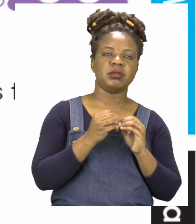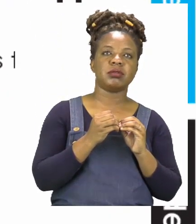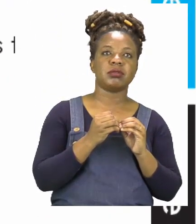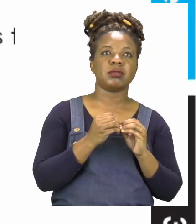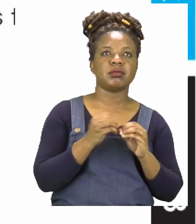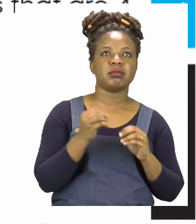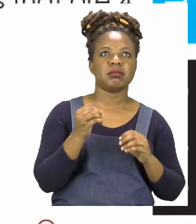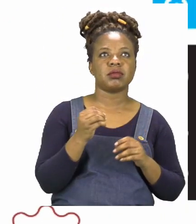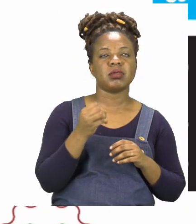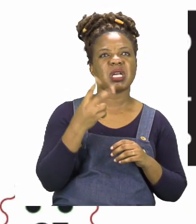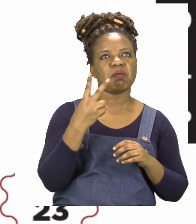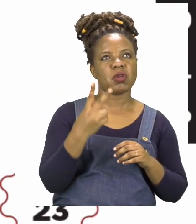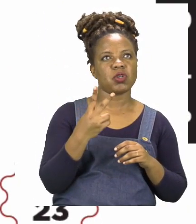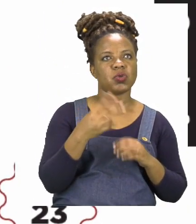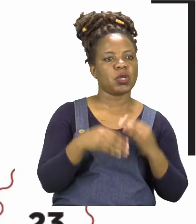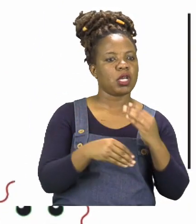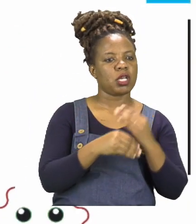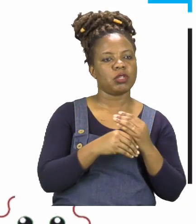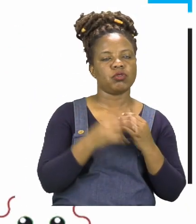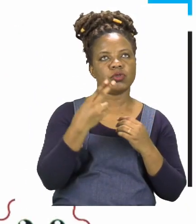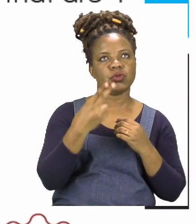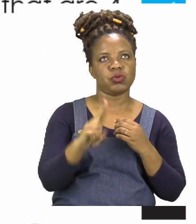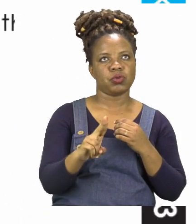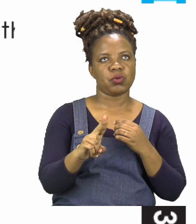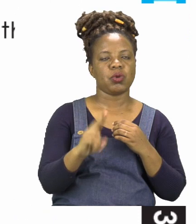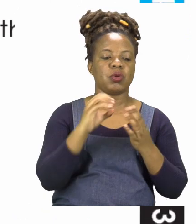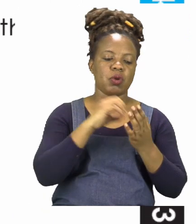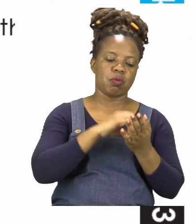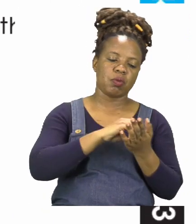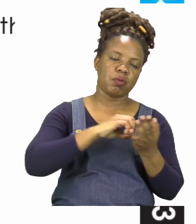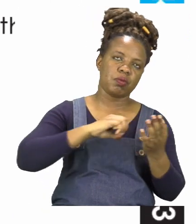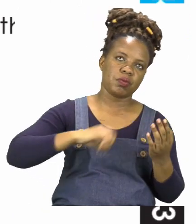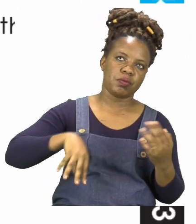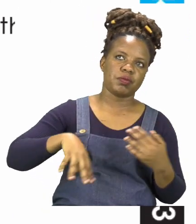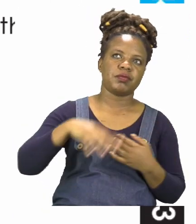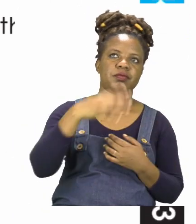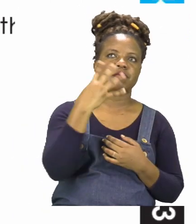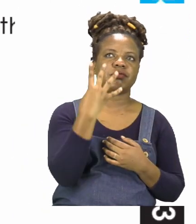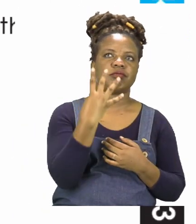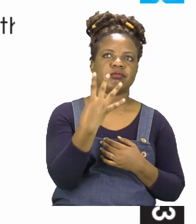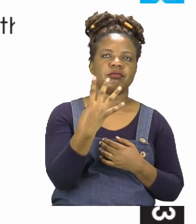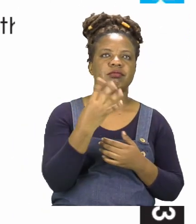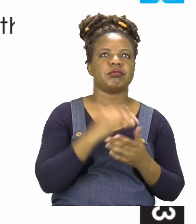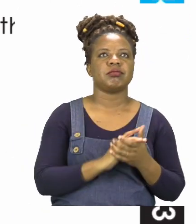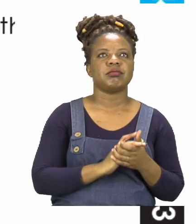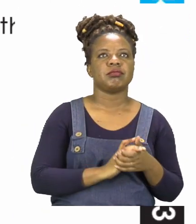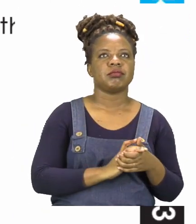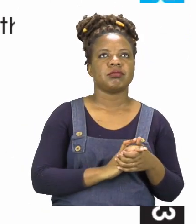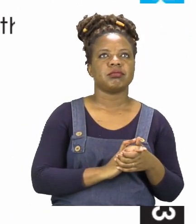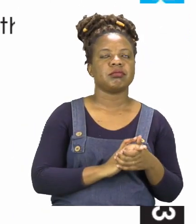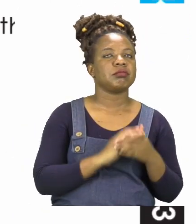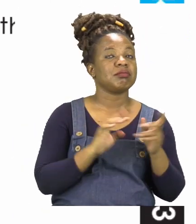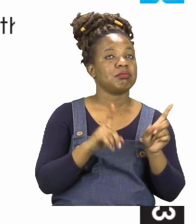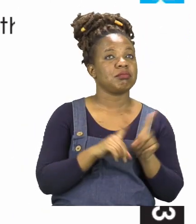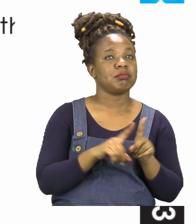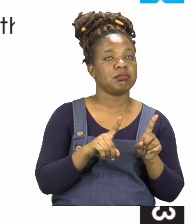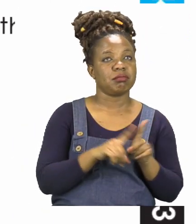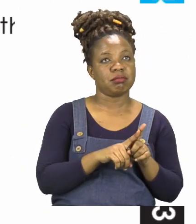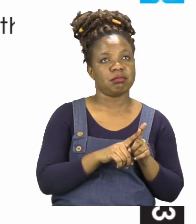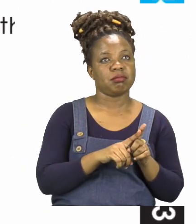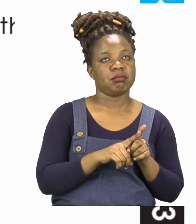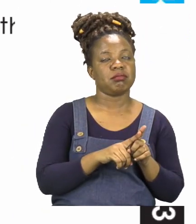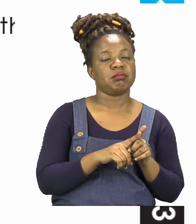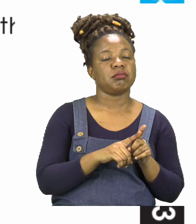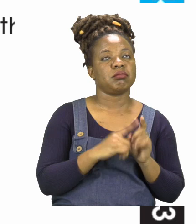taking away, subtracting the viruses. Now, as before, they have already given us an